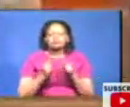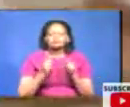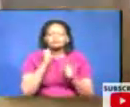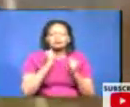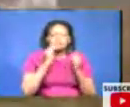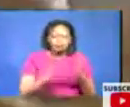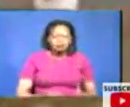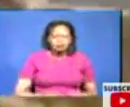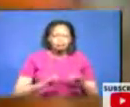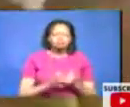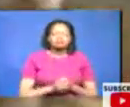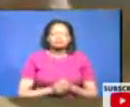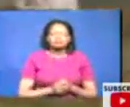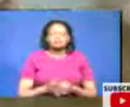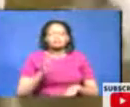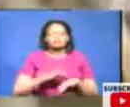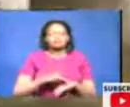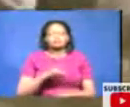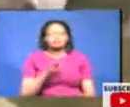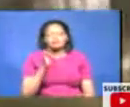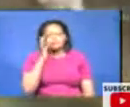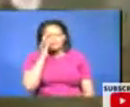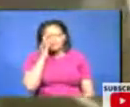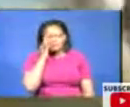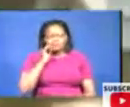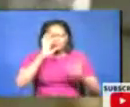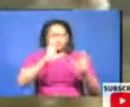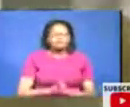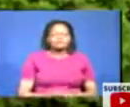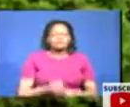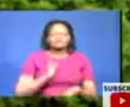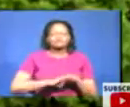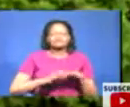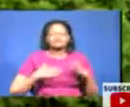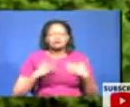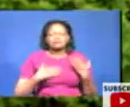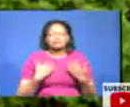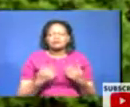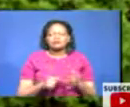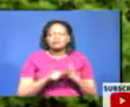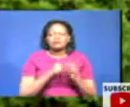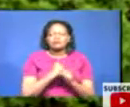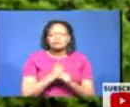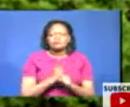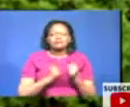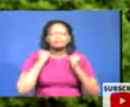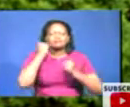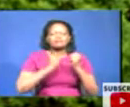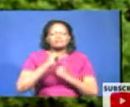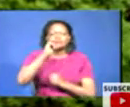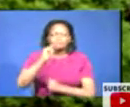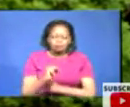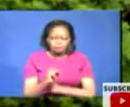importance of discipline and honest hard work. Also at run 13 minutes and 15 seconds. In the athletic world, John Ngugi